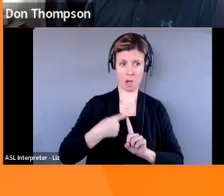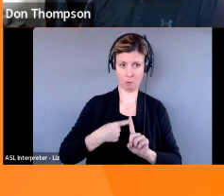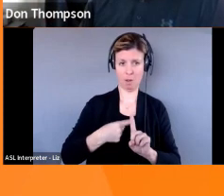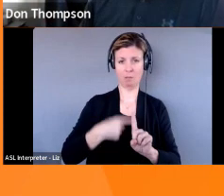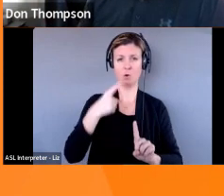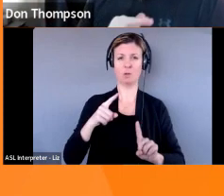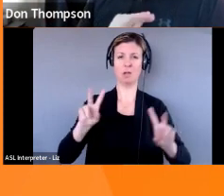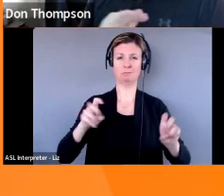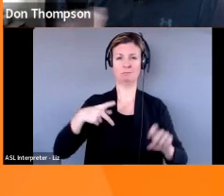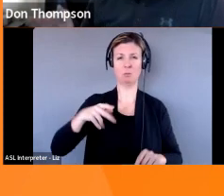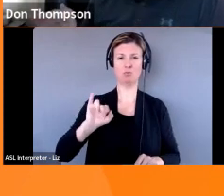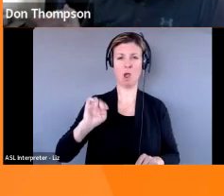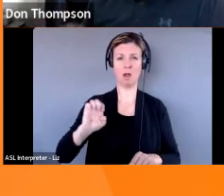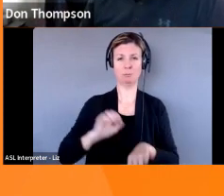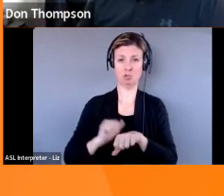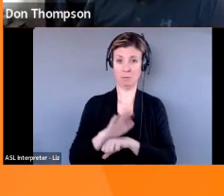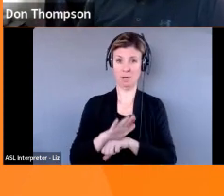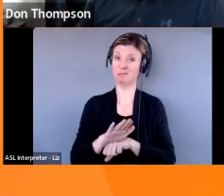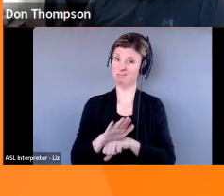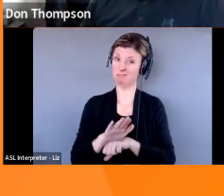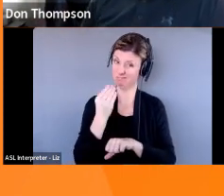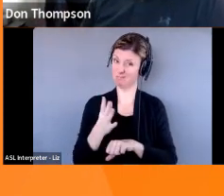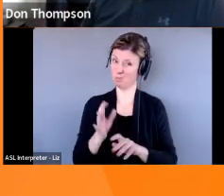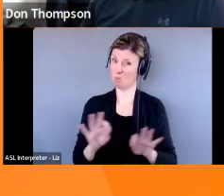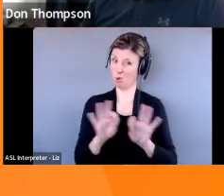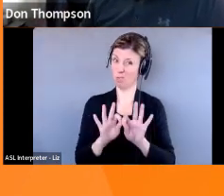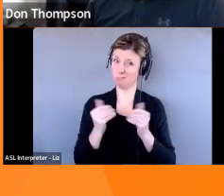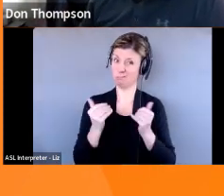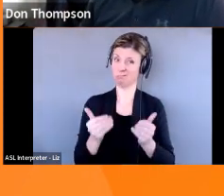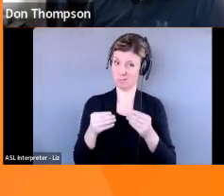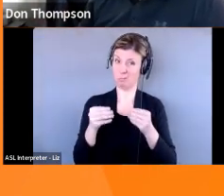shipping. It is well worth it. Otherwise, they charge you an extra